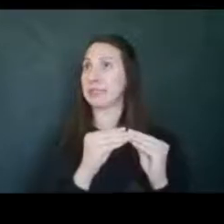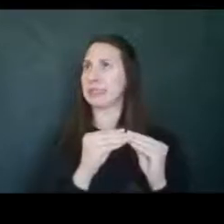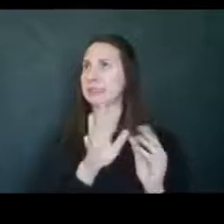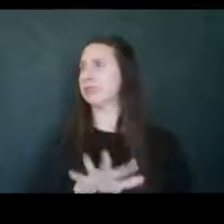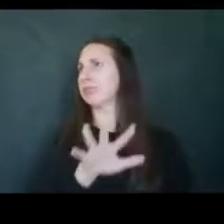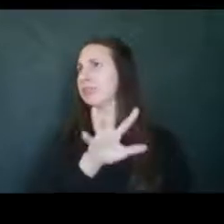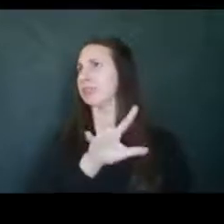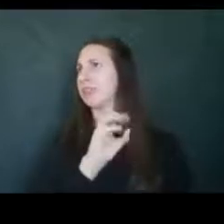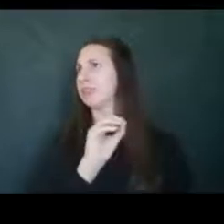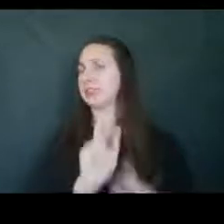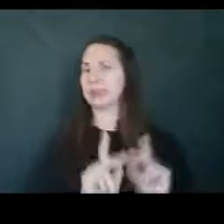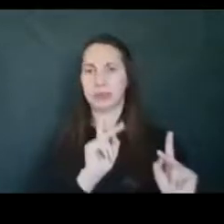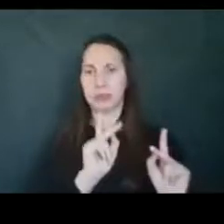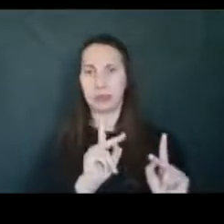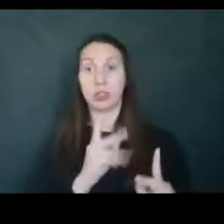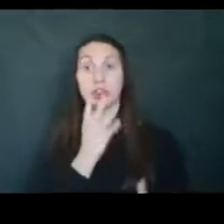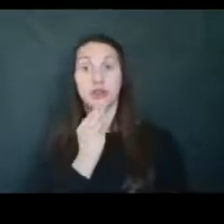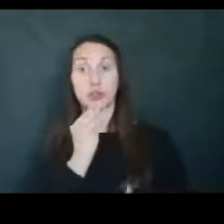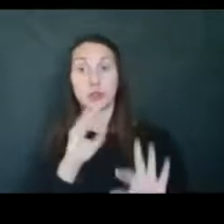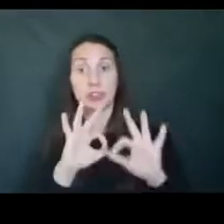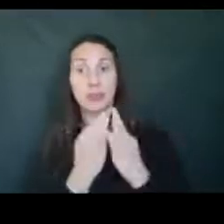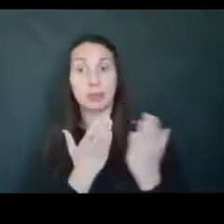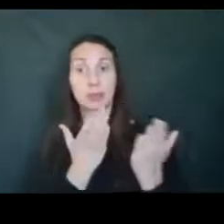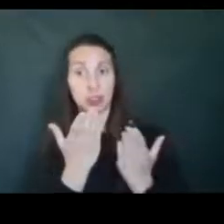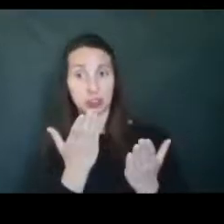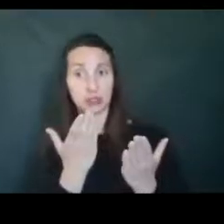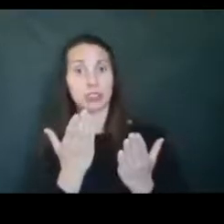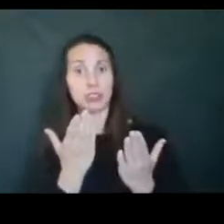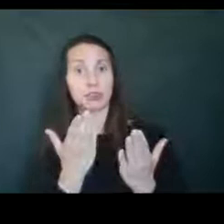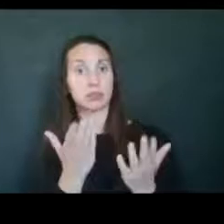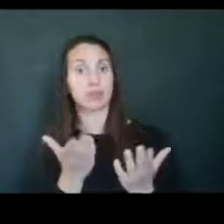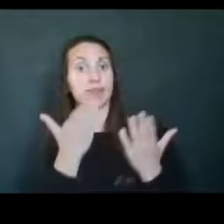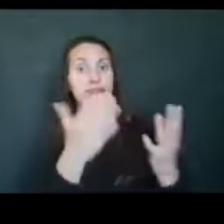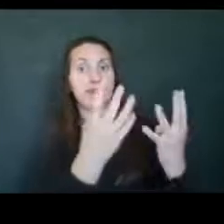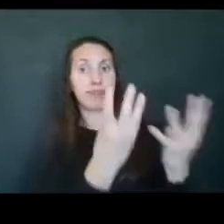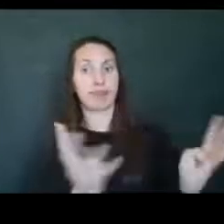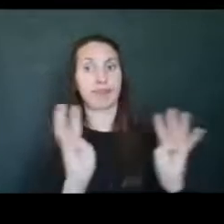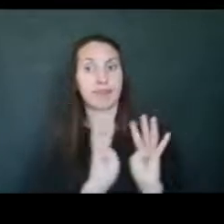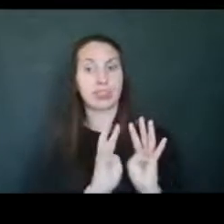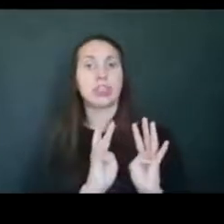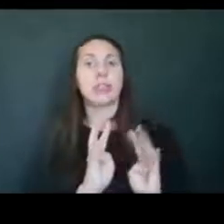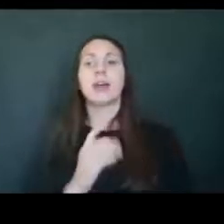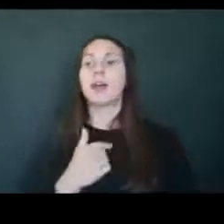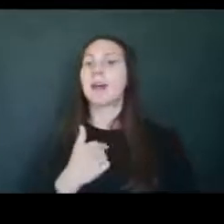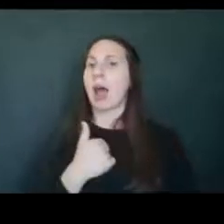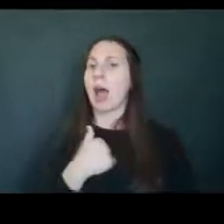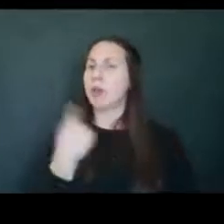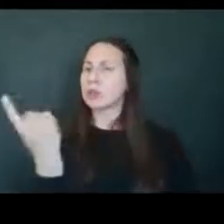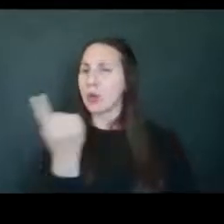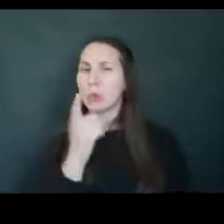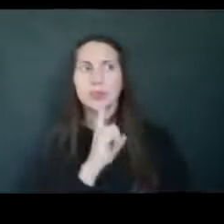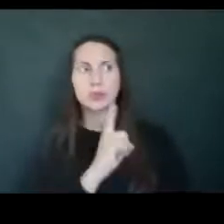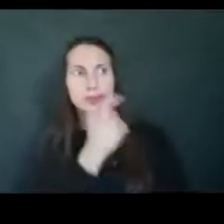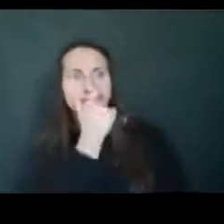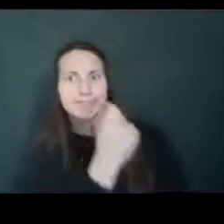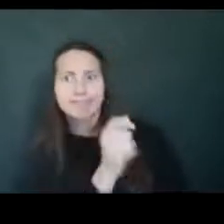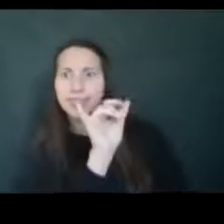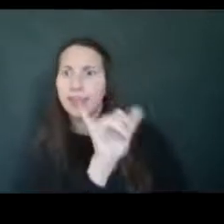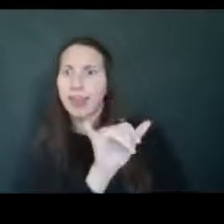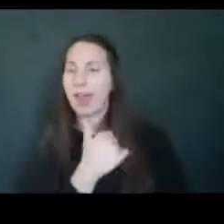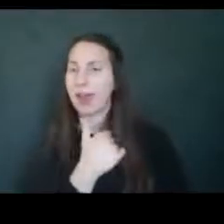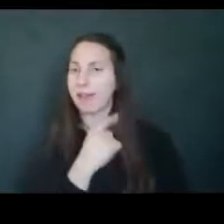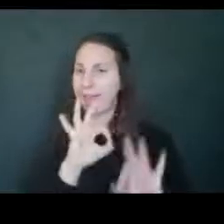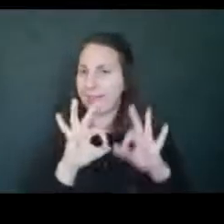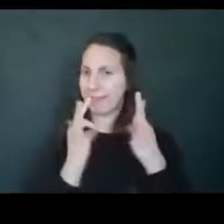that. This has always been an area of interest and expertise for me. Jewish Family Service was committed to it. We had